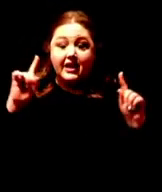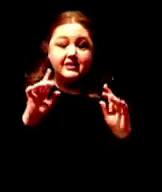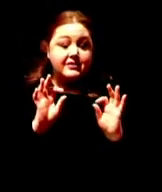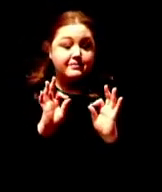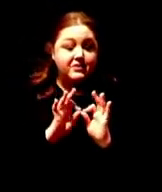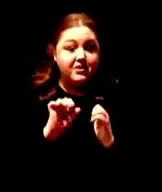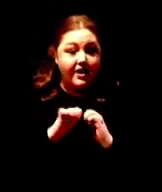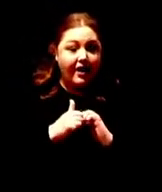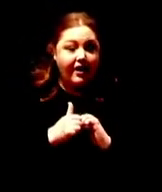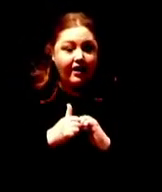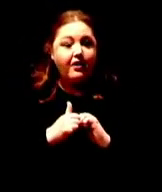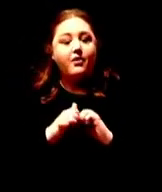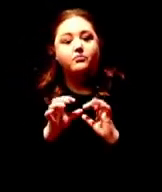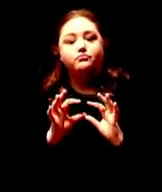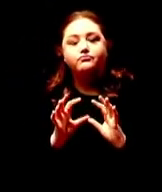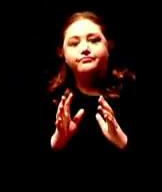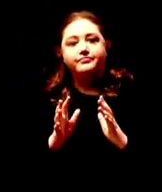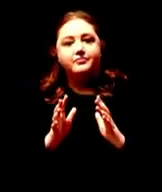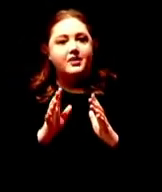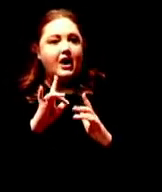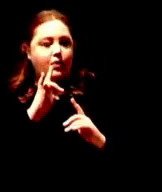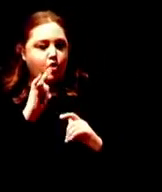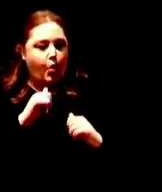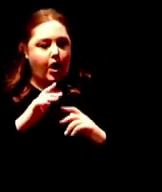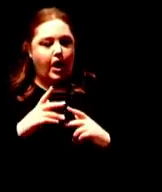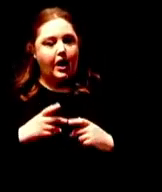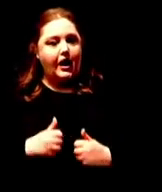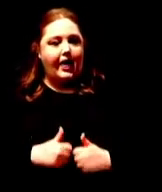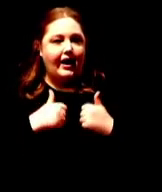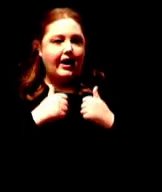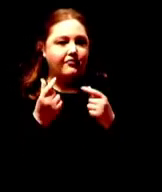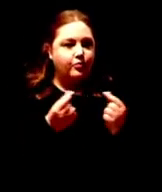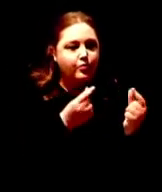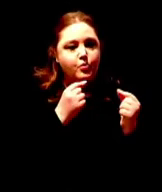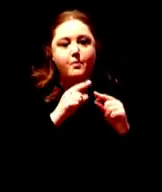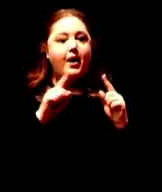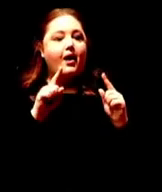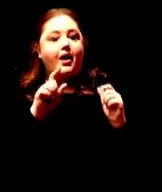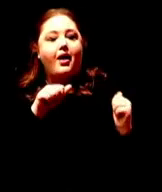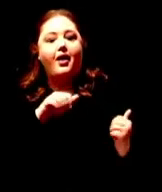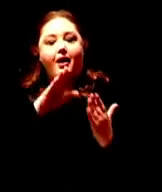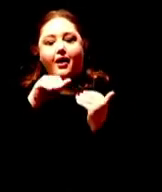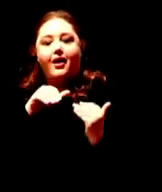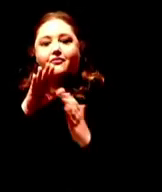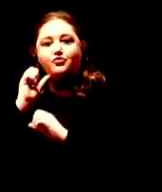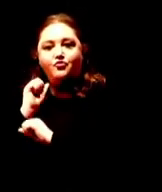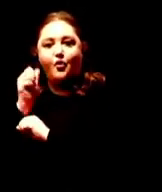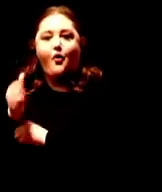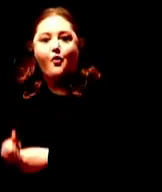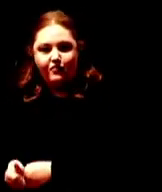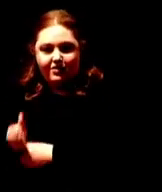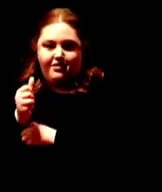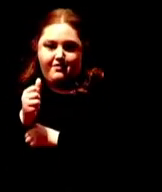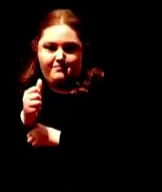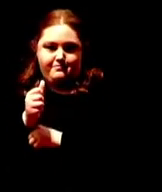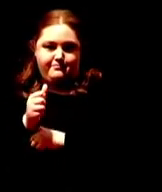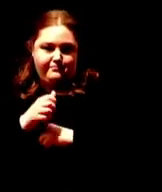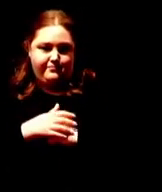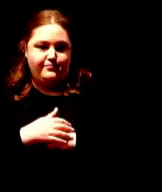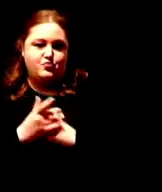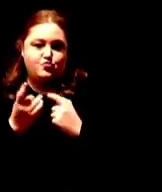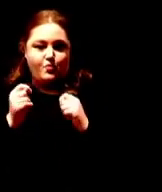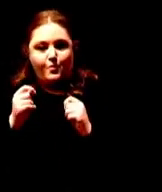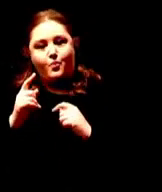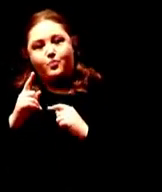much by the position that one has reached in life, as by the obstacles which he has overcome while trying to